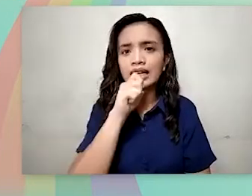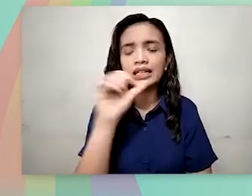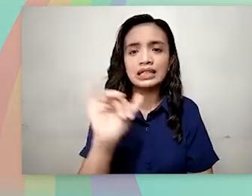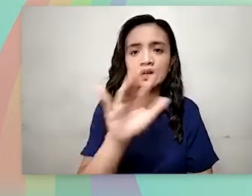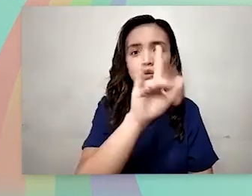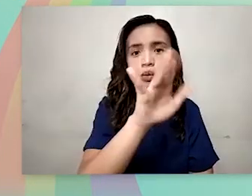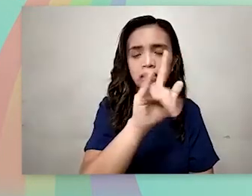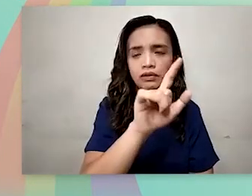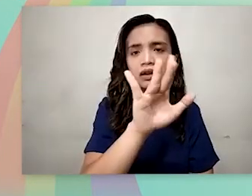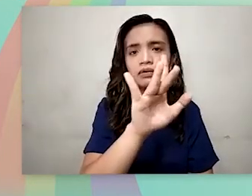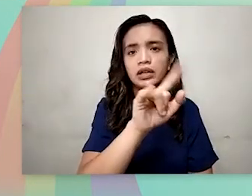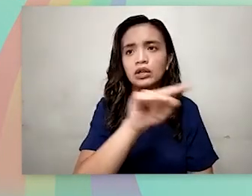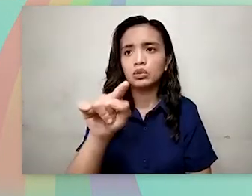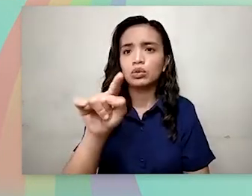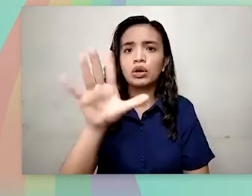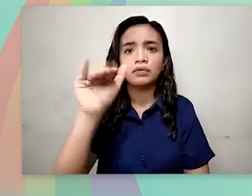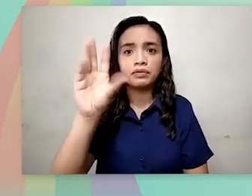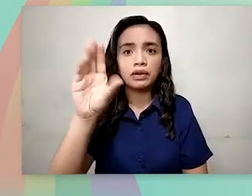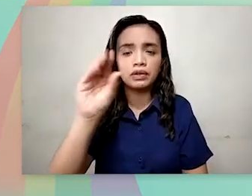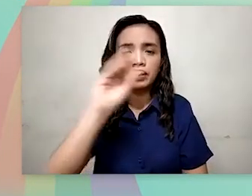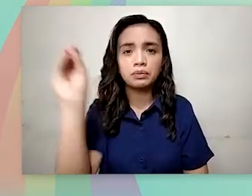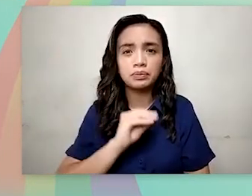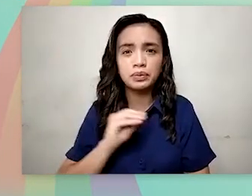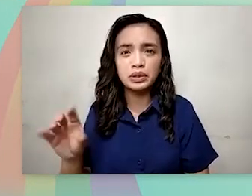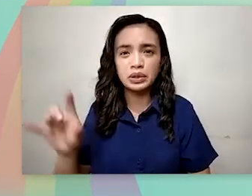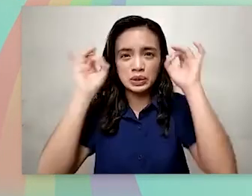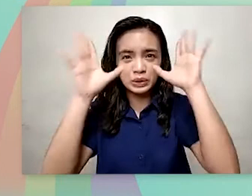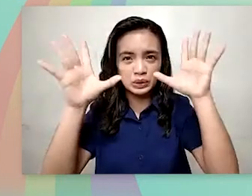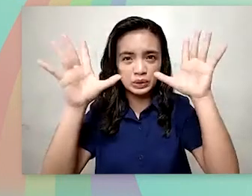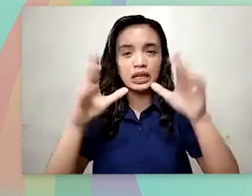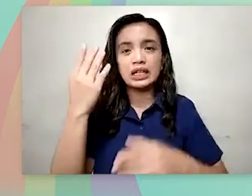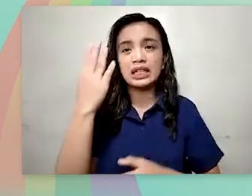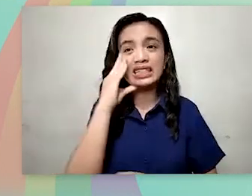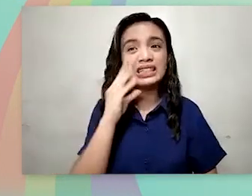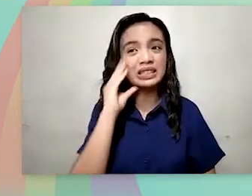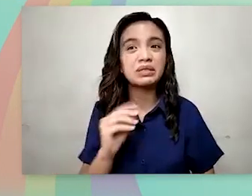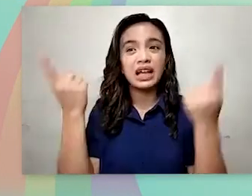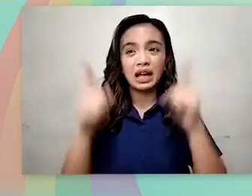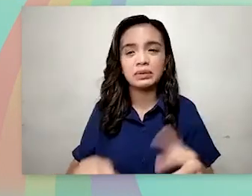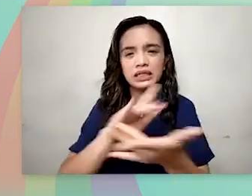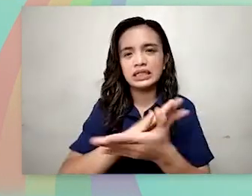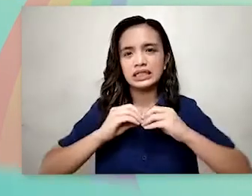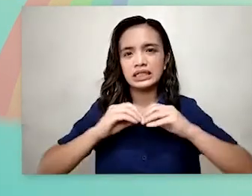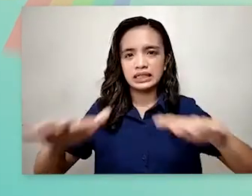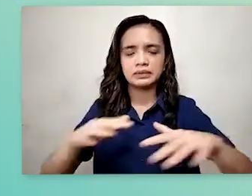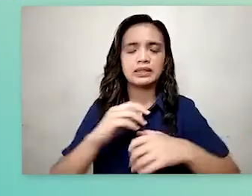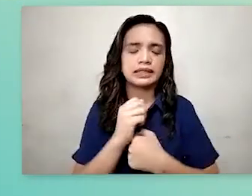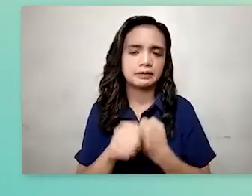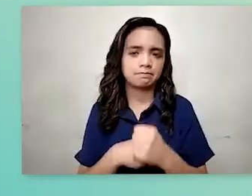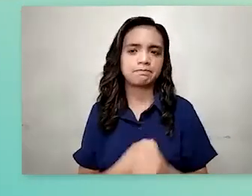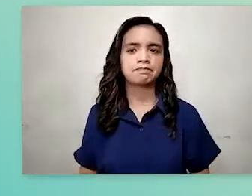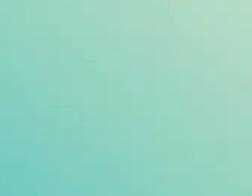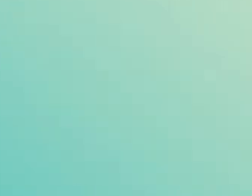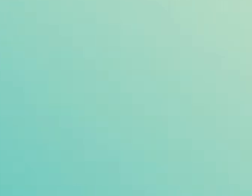was 7%. That's compared to 25 to as high as 50% portfolio at risk that the industry suffered because